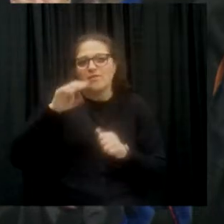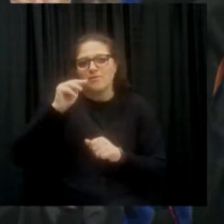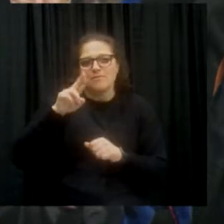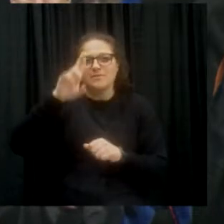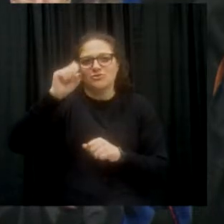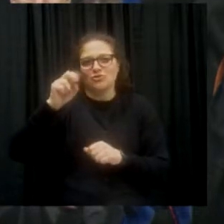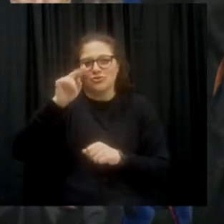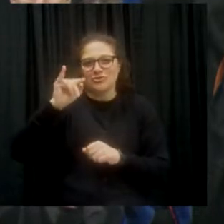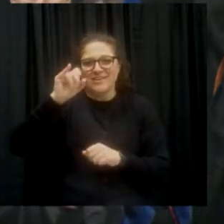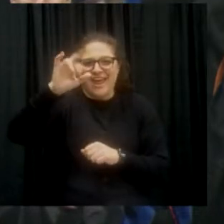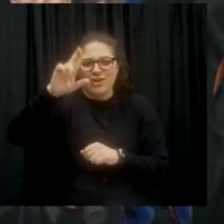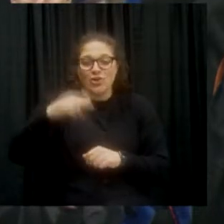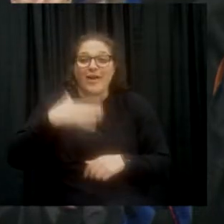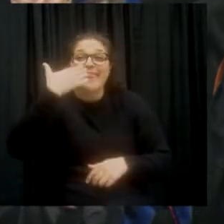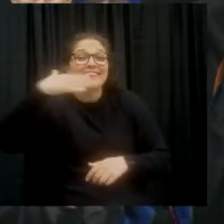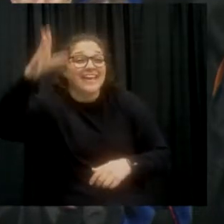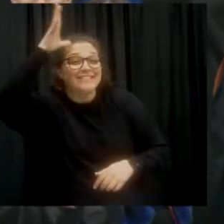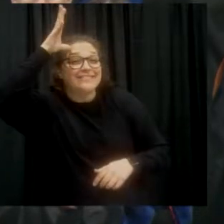Dad!